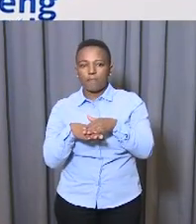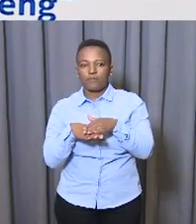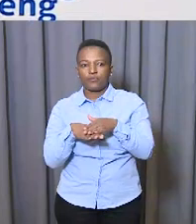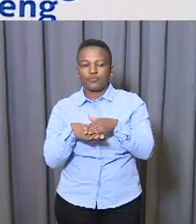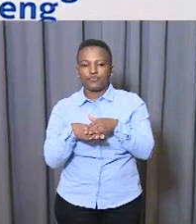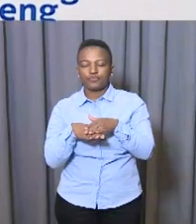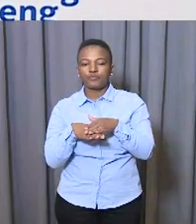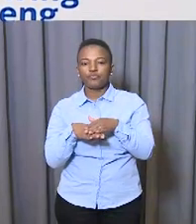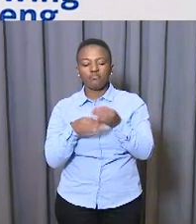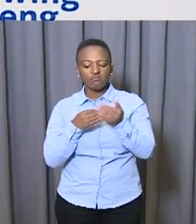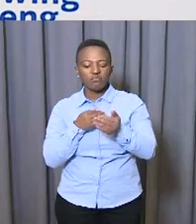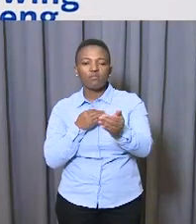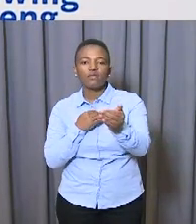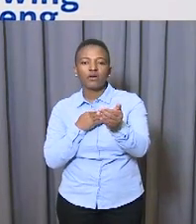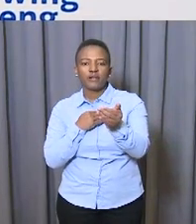road to